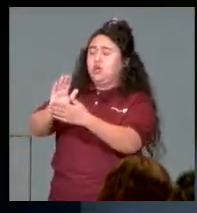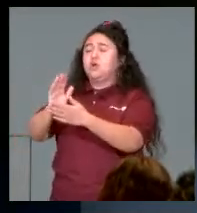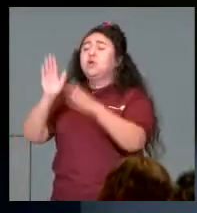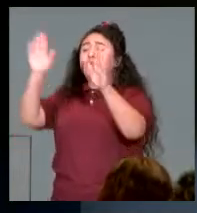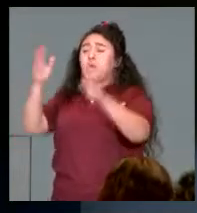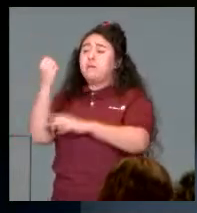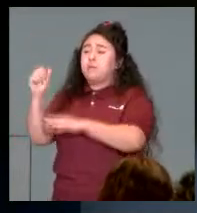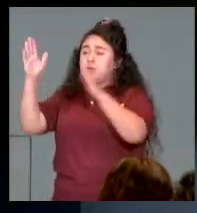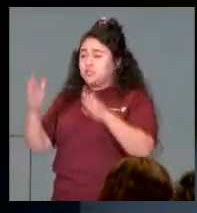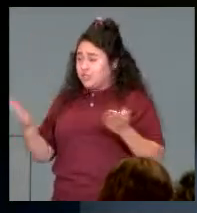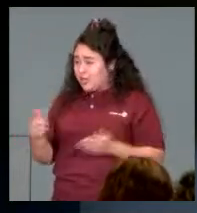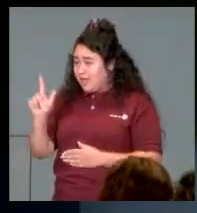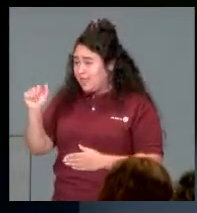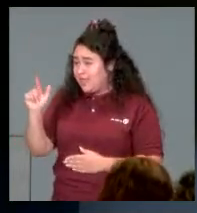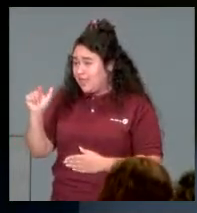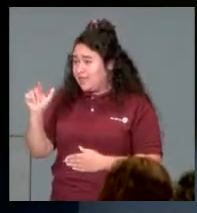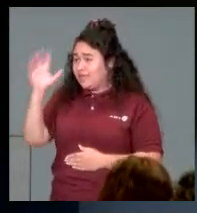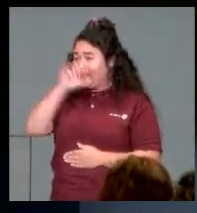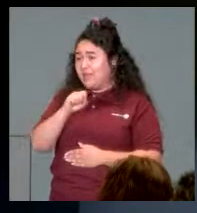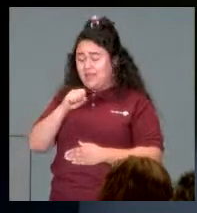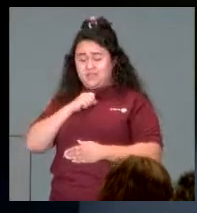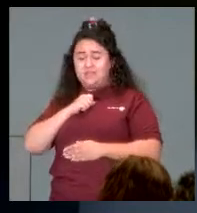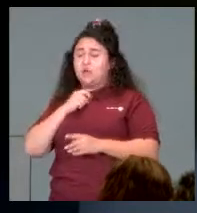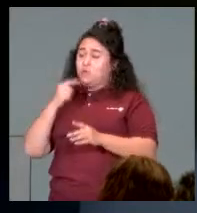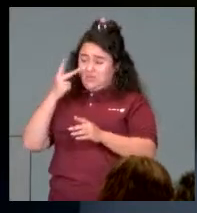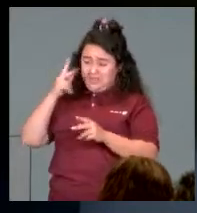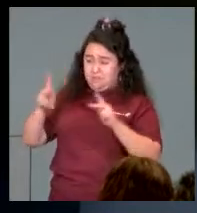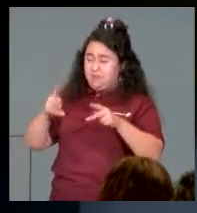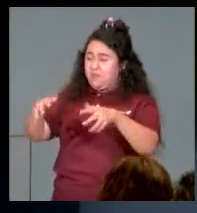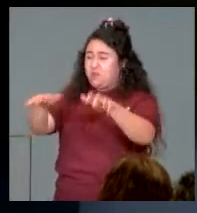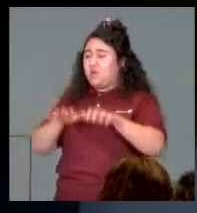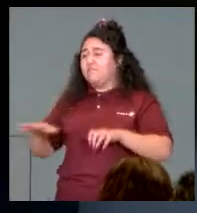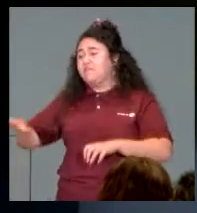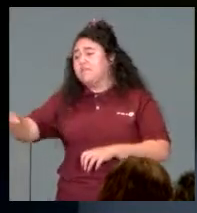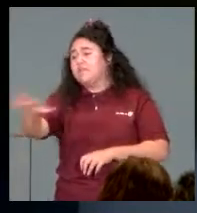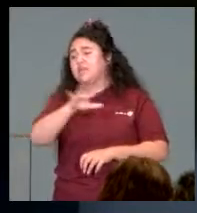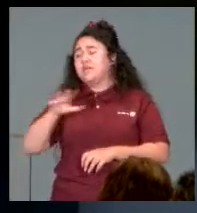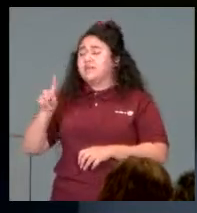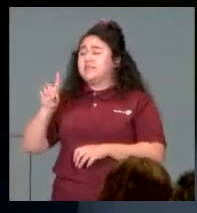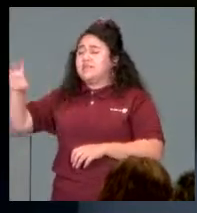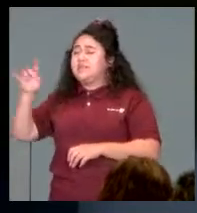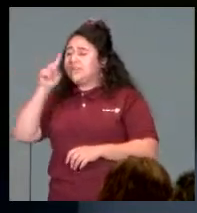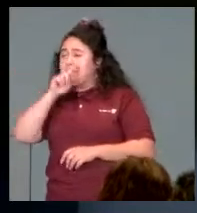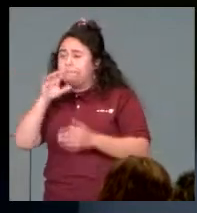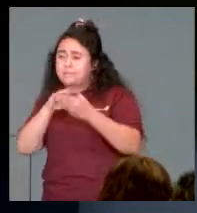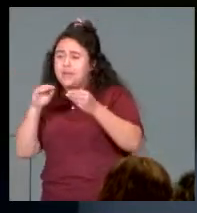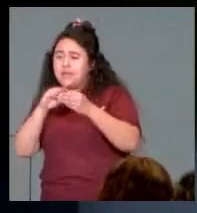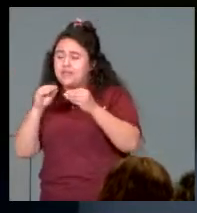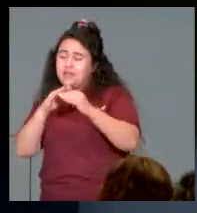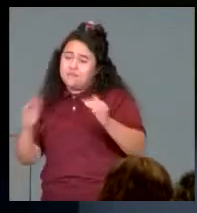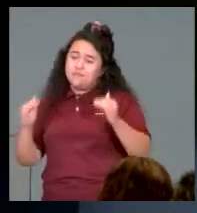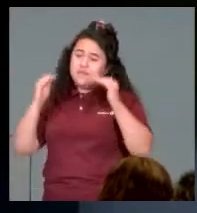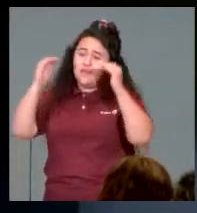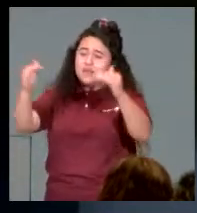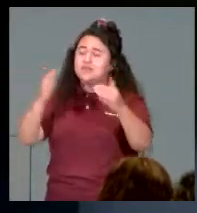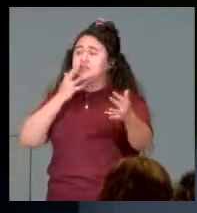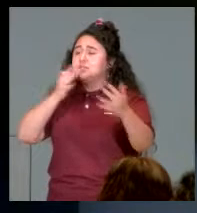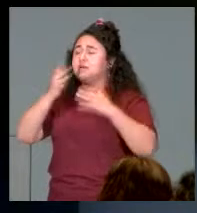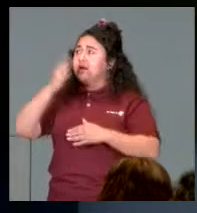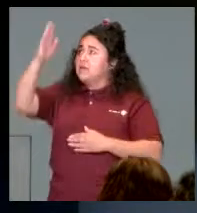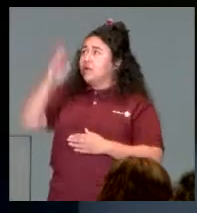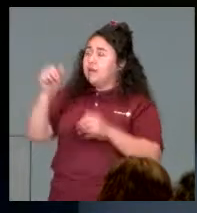in L.A., guests of our ink, drop kicking roses in the graveyard. I mean, D.C. mink like a stone torn in half, the pen advances, despite CIA